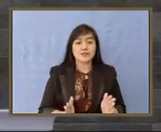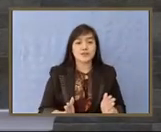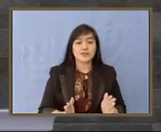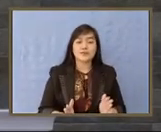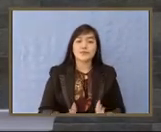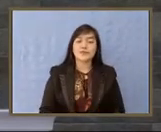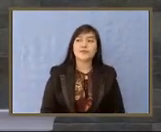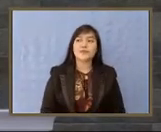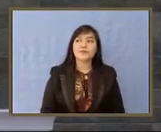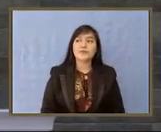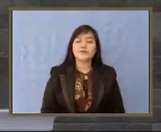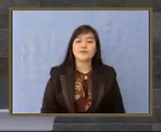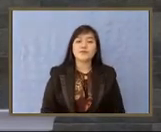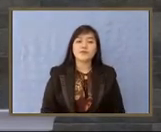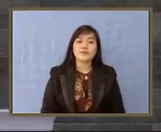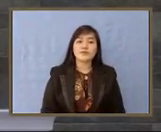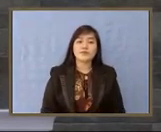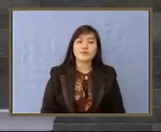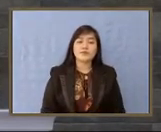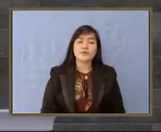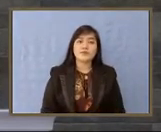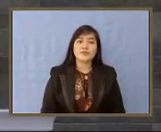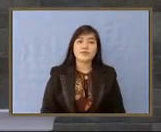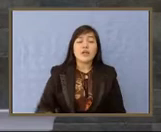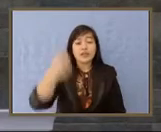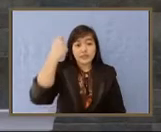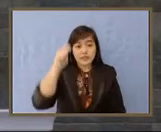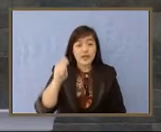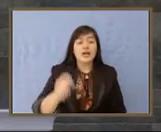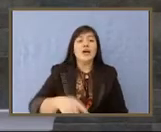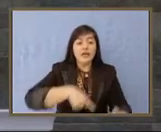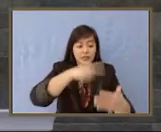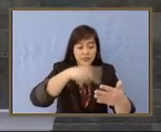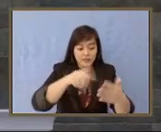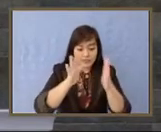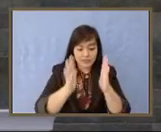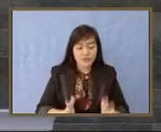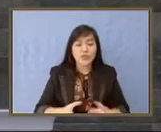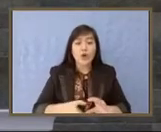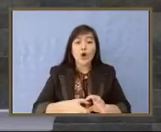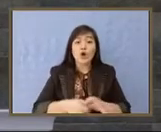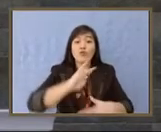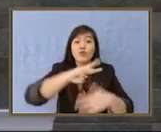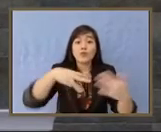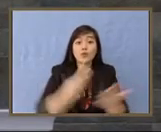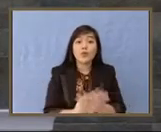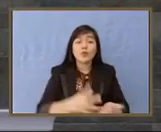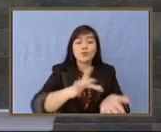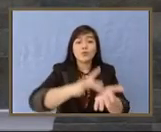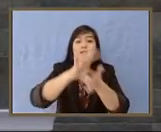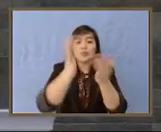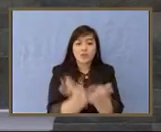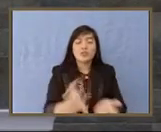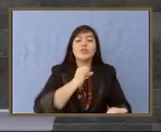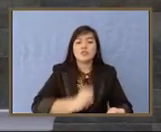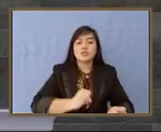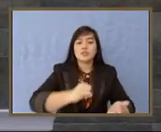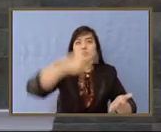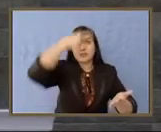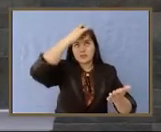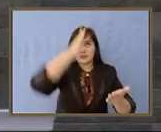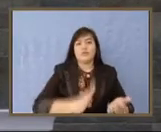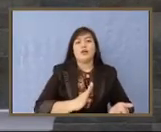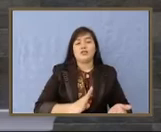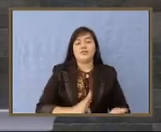brethren. The whole Bible, of course, the author is God. We all know that. Ang pinag-uusapan natin dito is the human author. Alright? Wala po tayong makikita